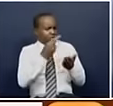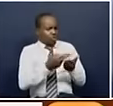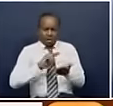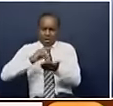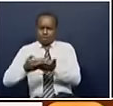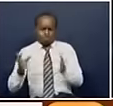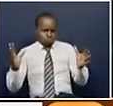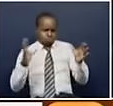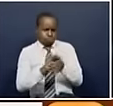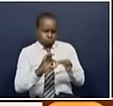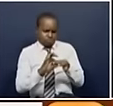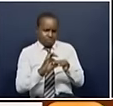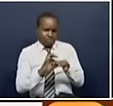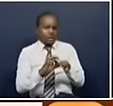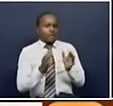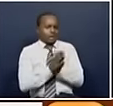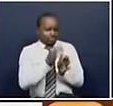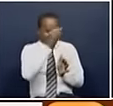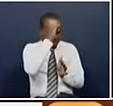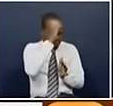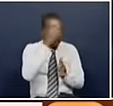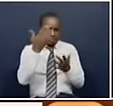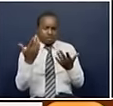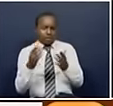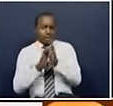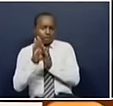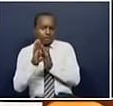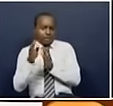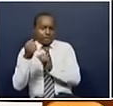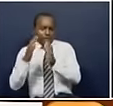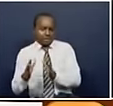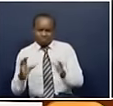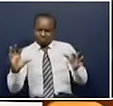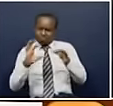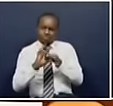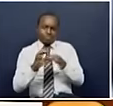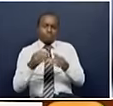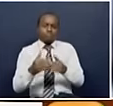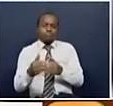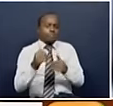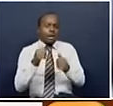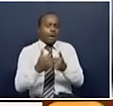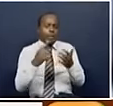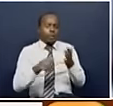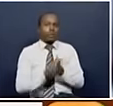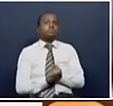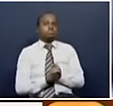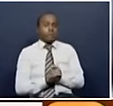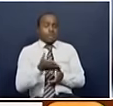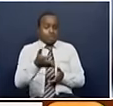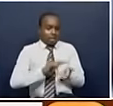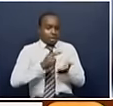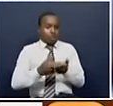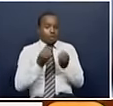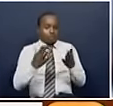with, you know, business and government and development actors, what would happen is that right there, you have more resources,